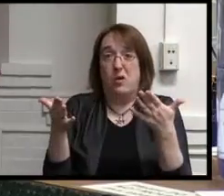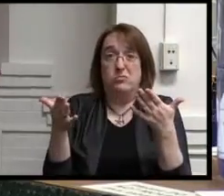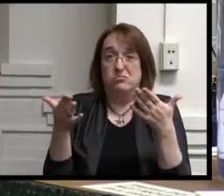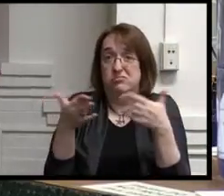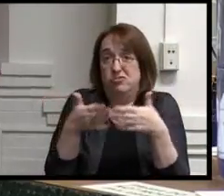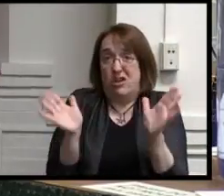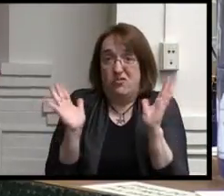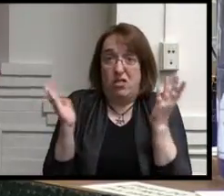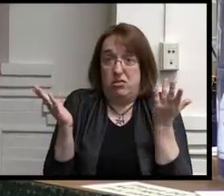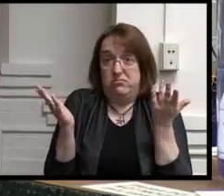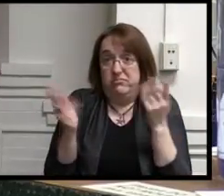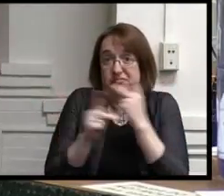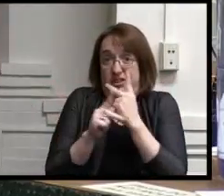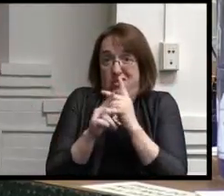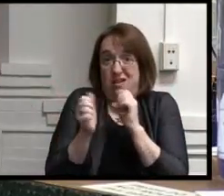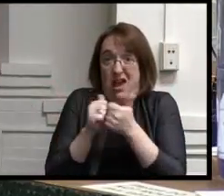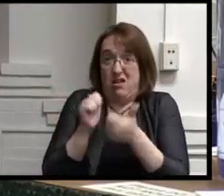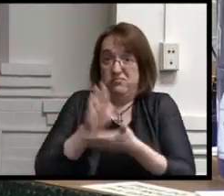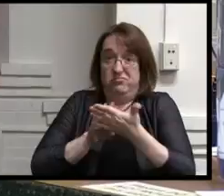entirely.